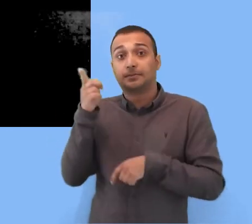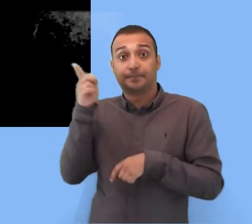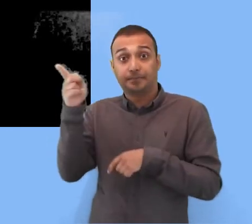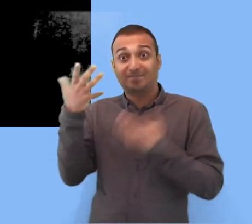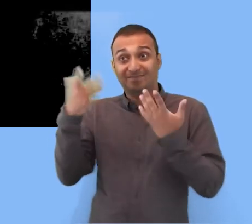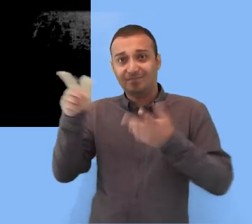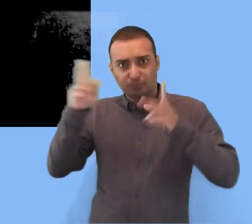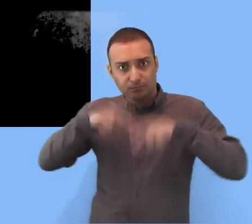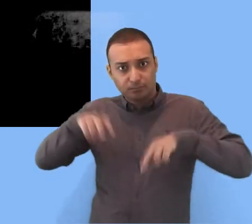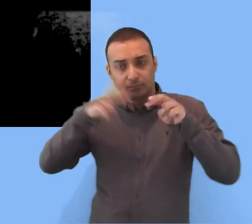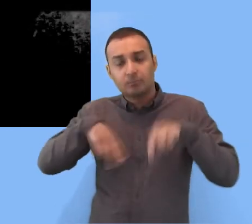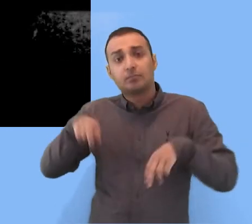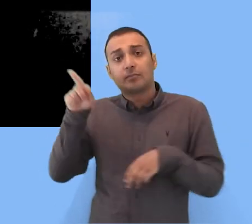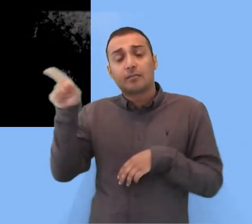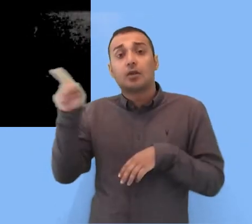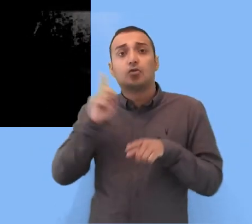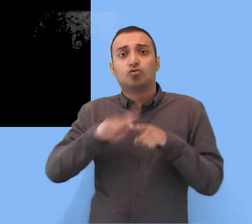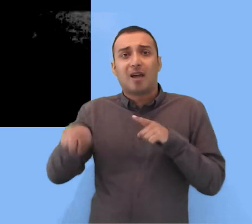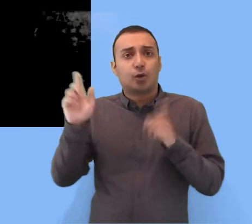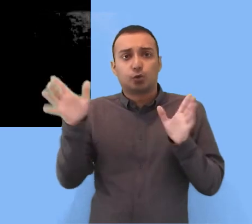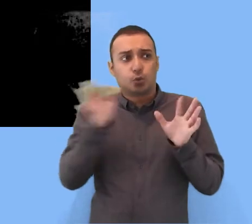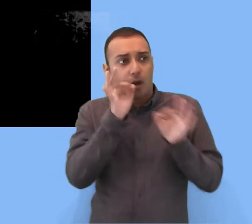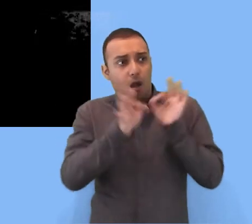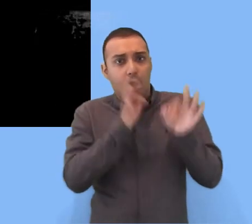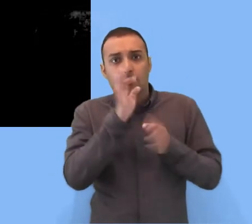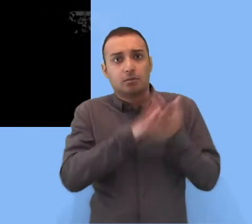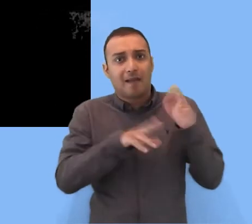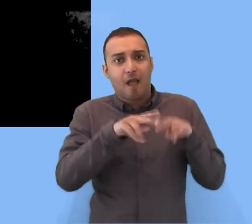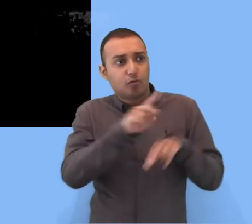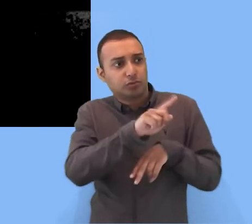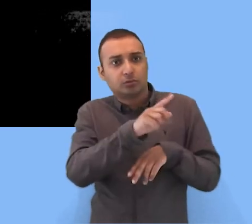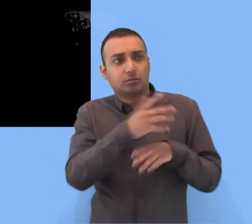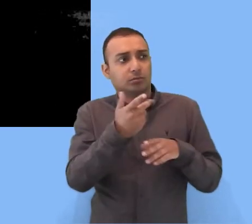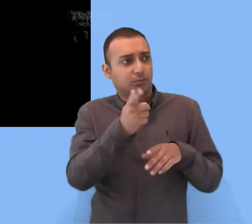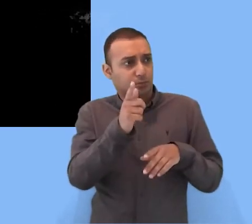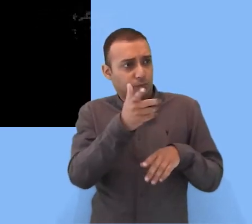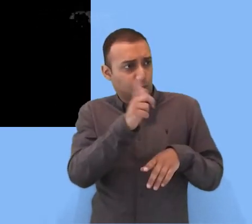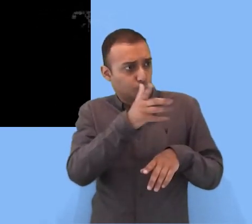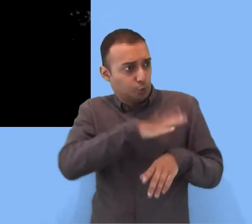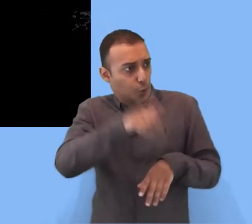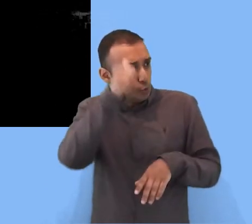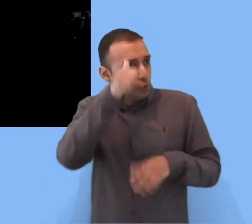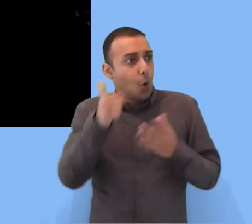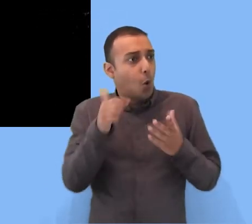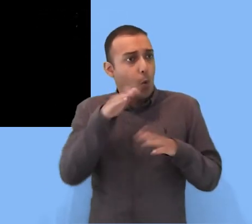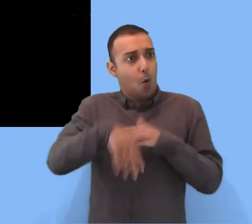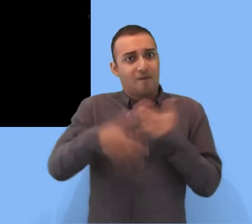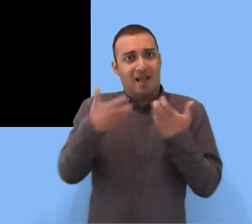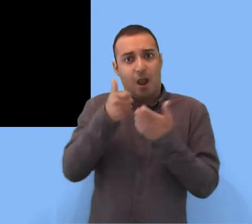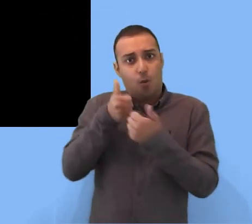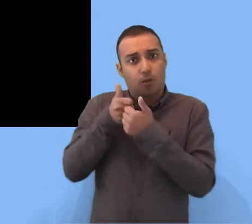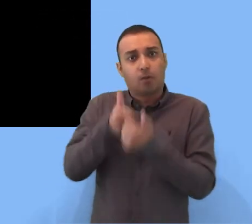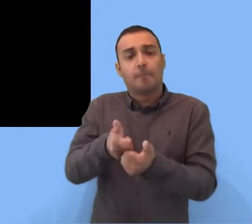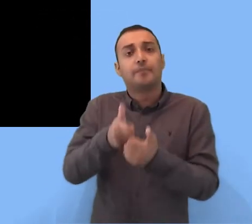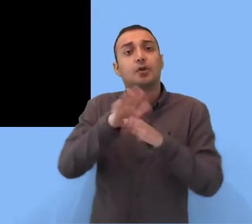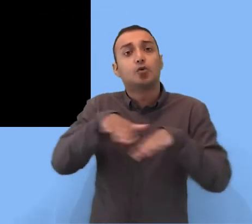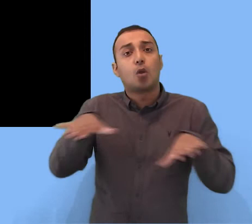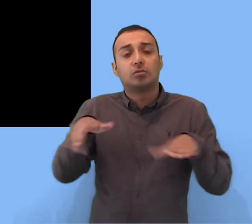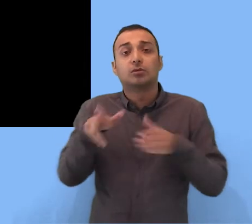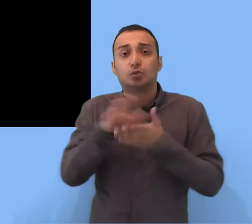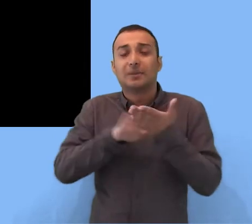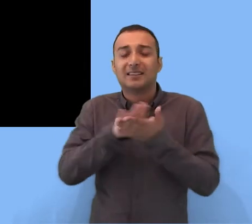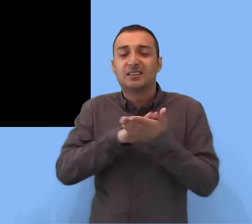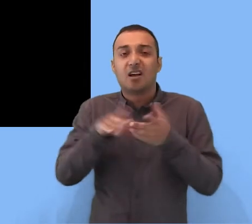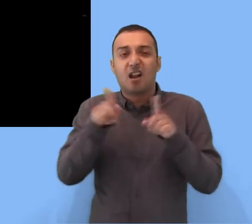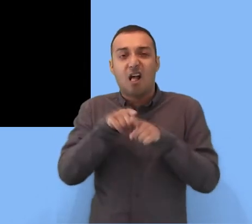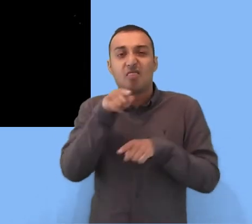parents find out what parents want to know about supporting their children. So it's that kind of scaffolding, not just UCAS, but all of